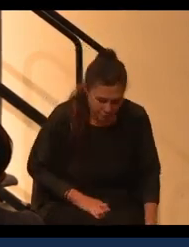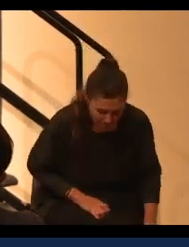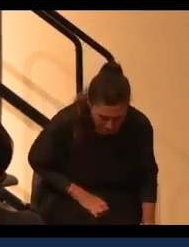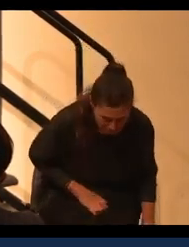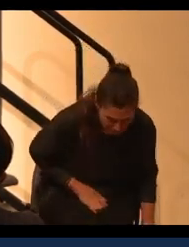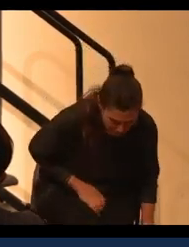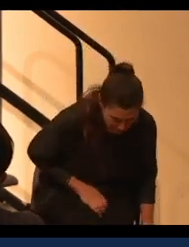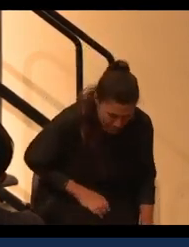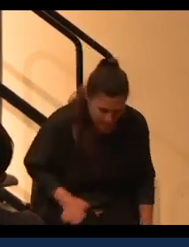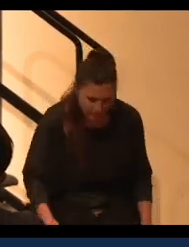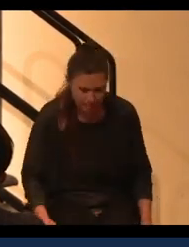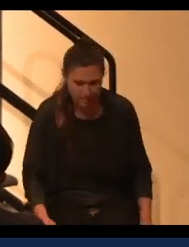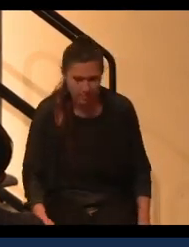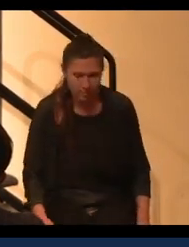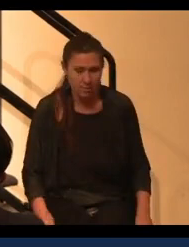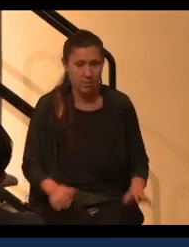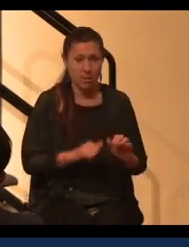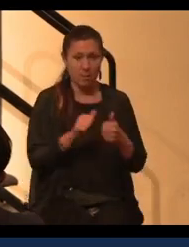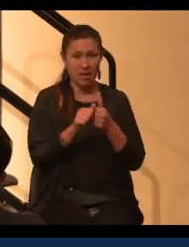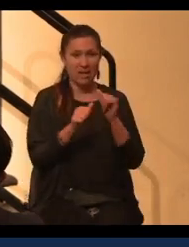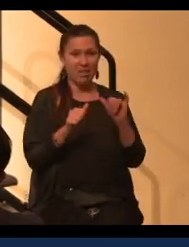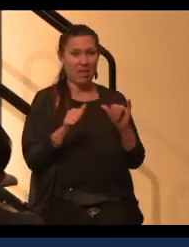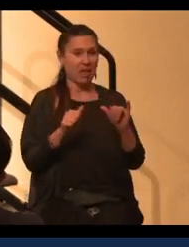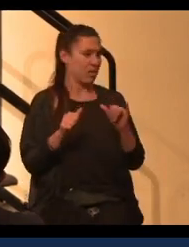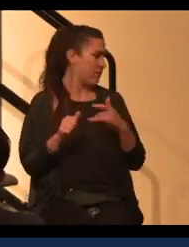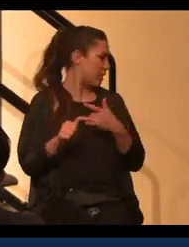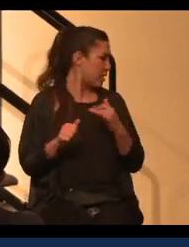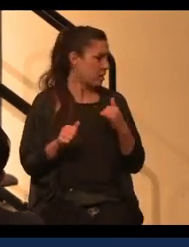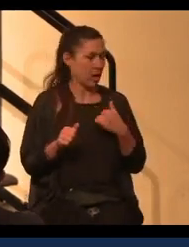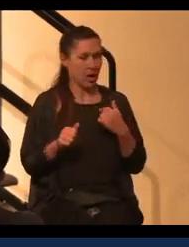Underlying this is a sense of territoriality.